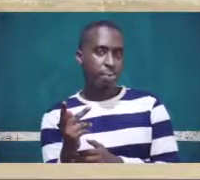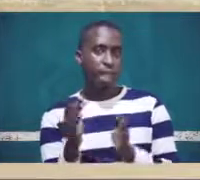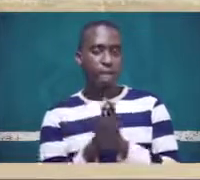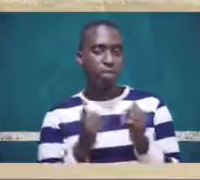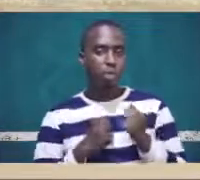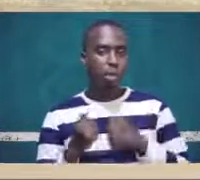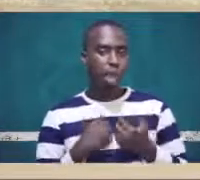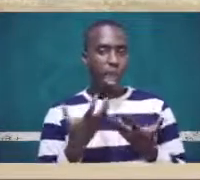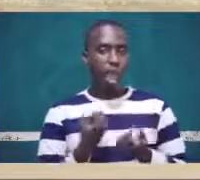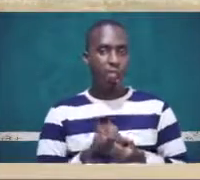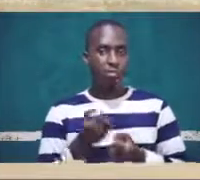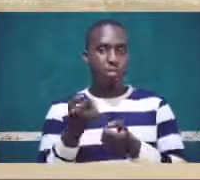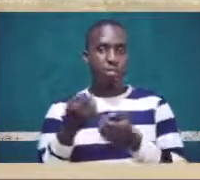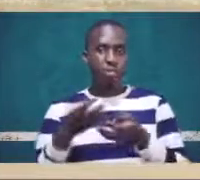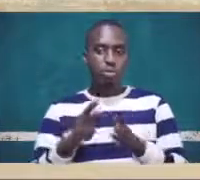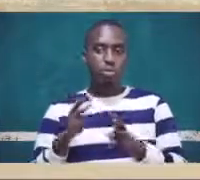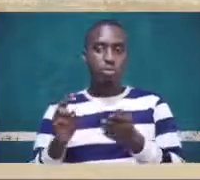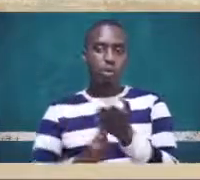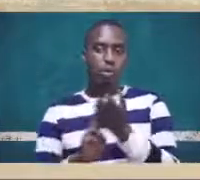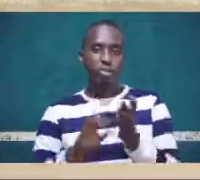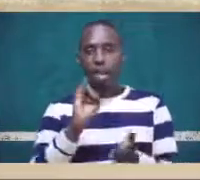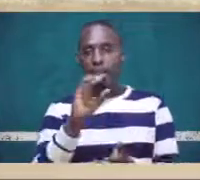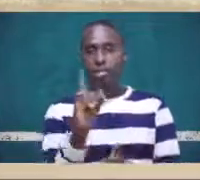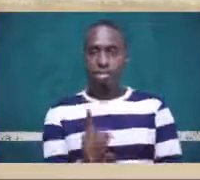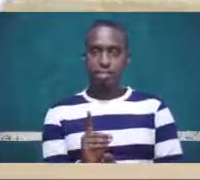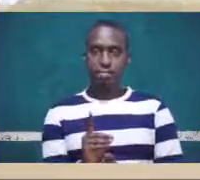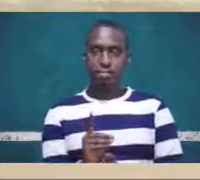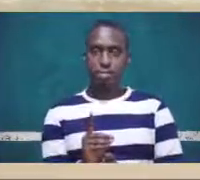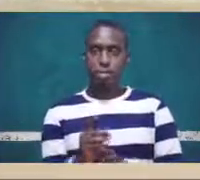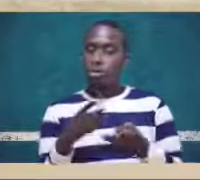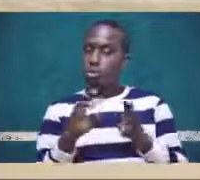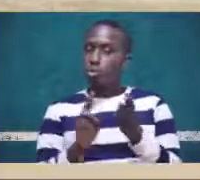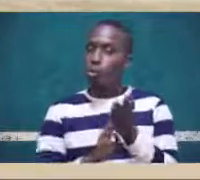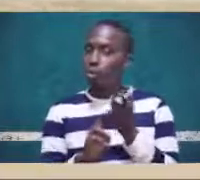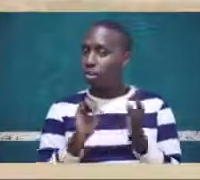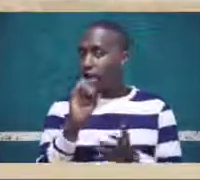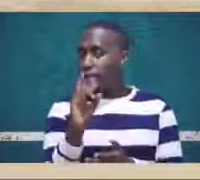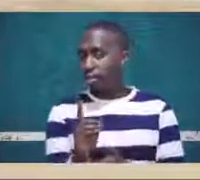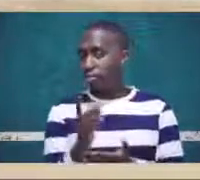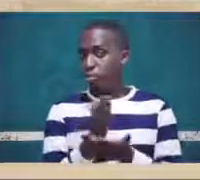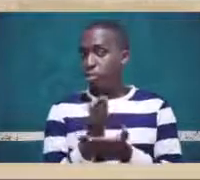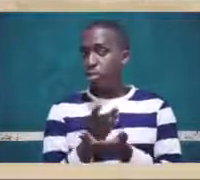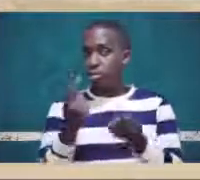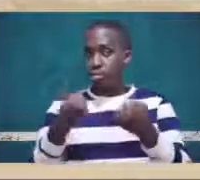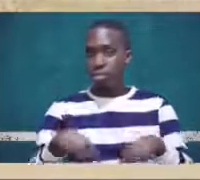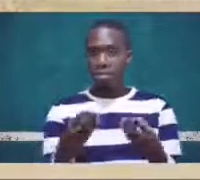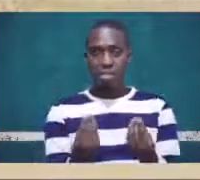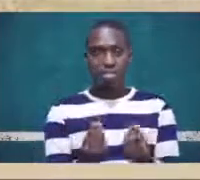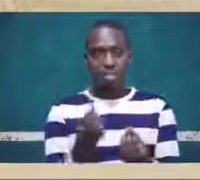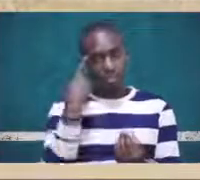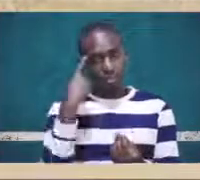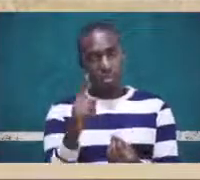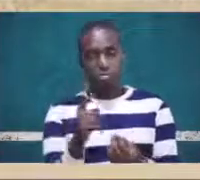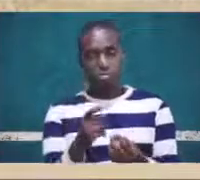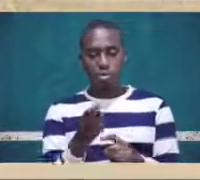and Rwanda, they have adopted the use of IDs. And by adopting the use of IDs, it becomes easier to